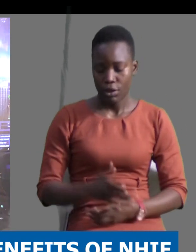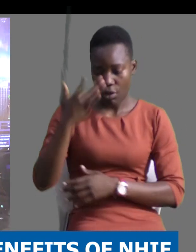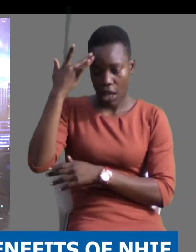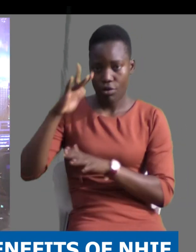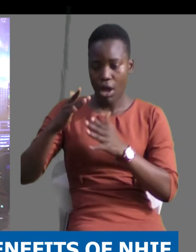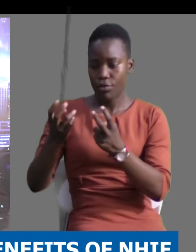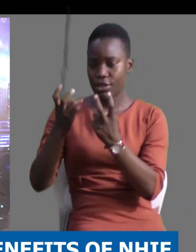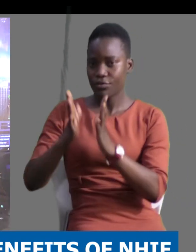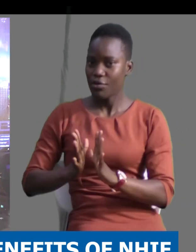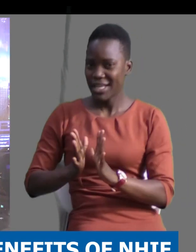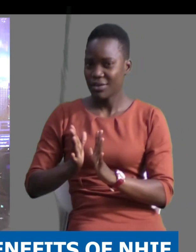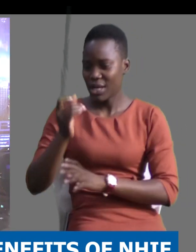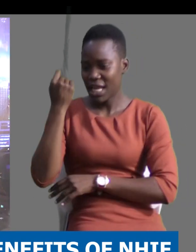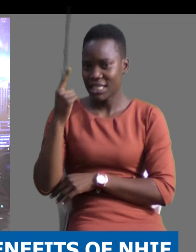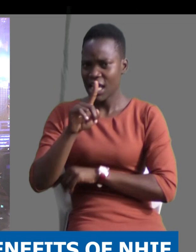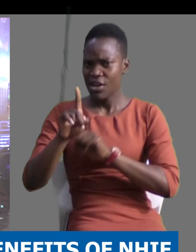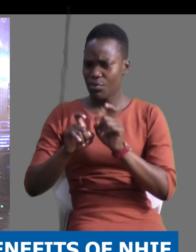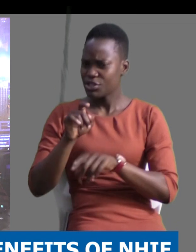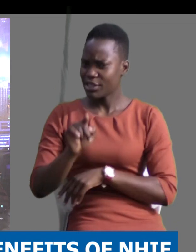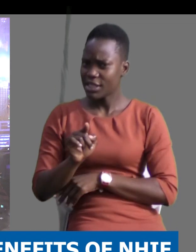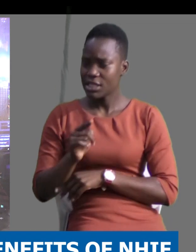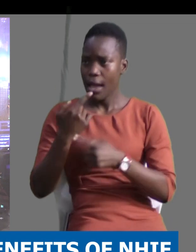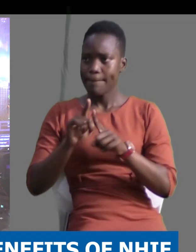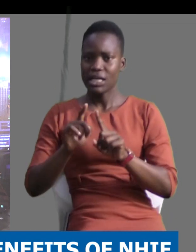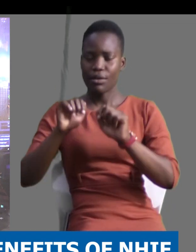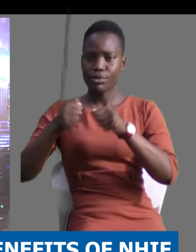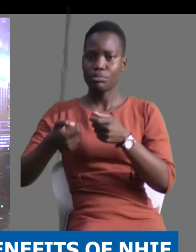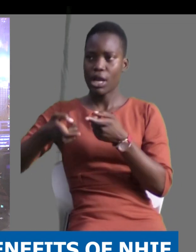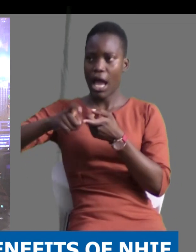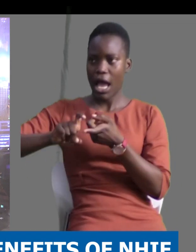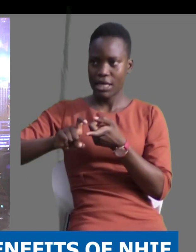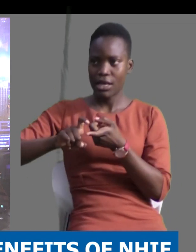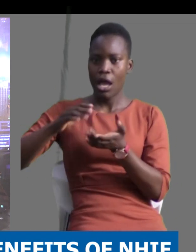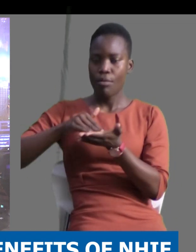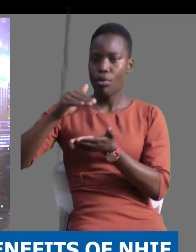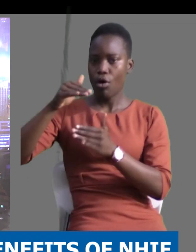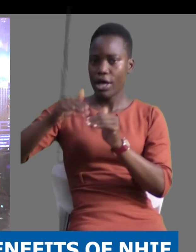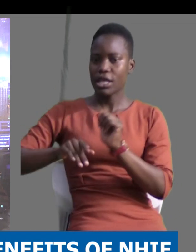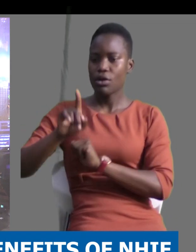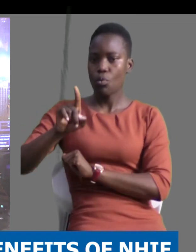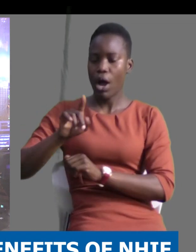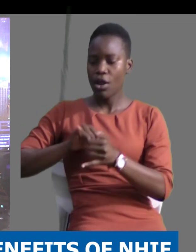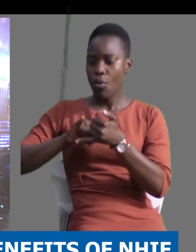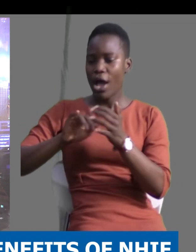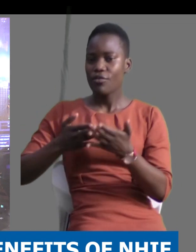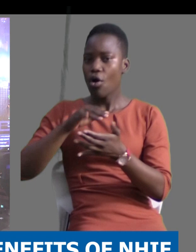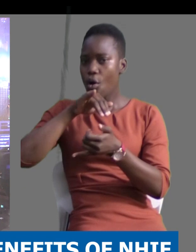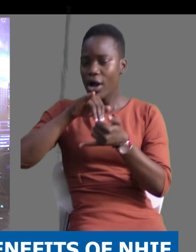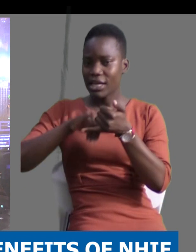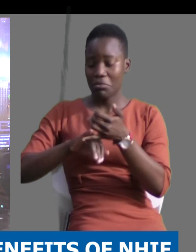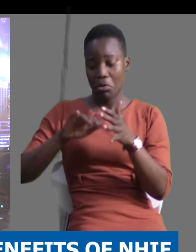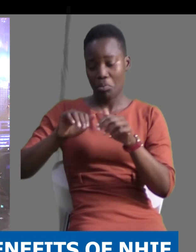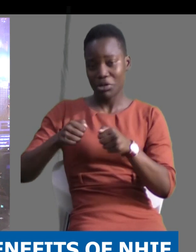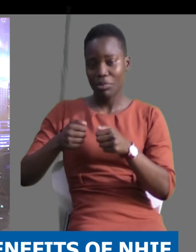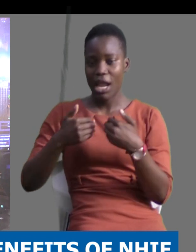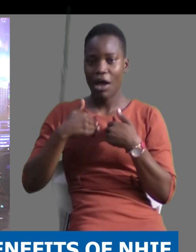Yes. I don't know how the viewers will take this question or how you take it yourself, but can I add more than one spouse?